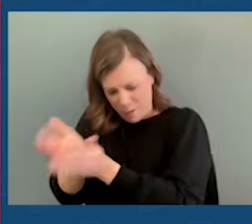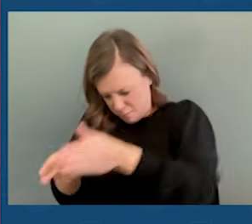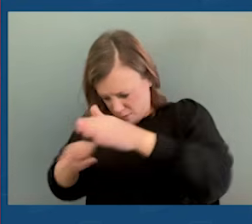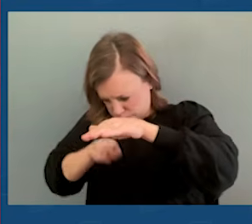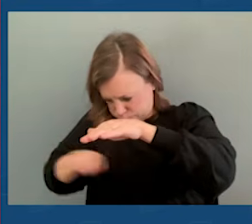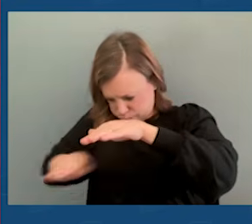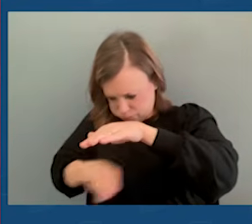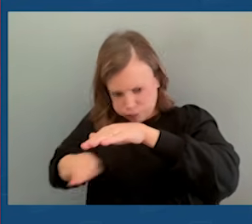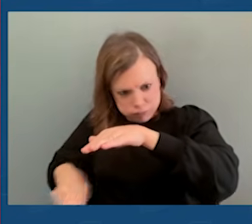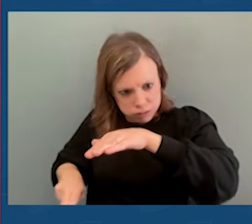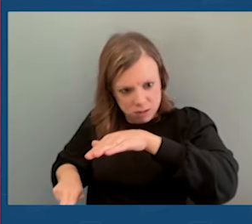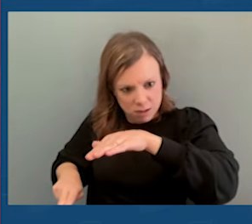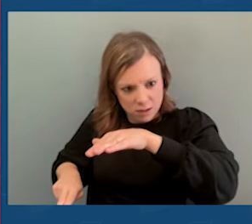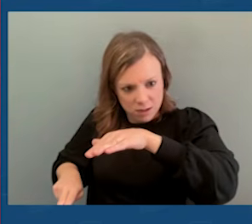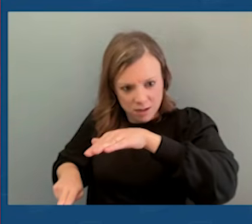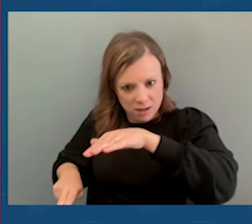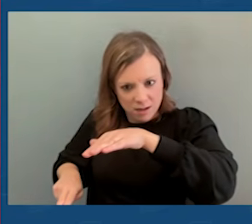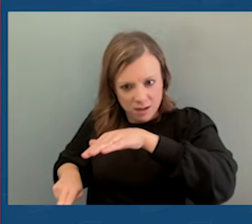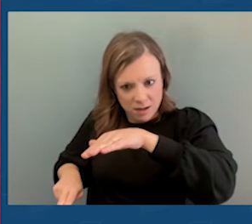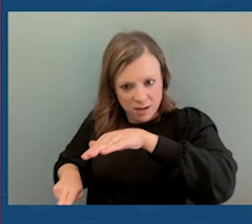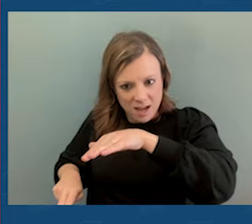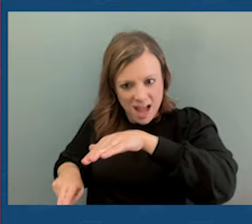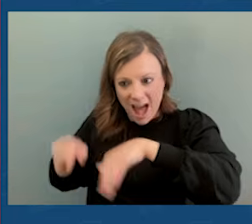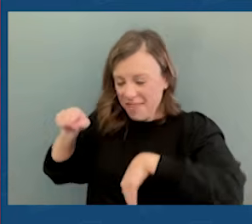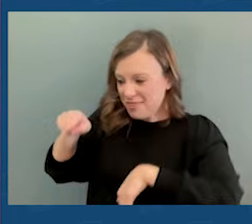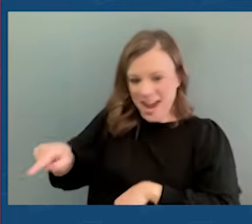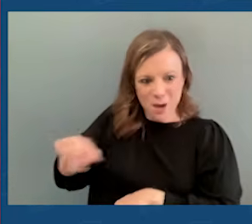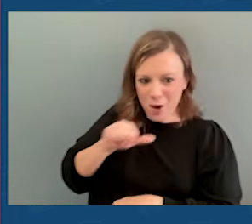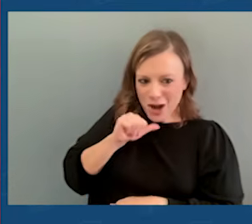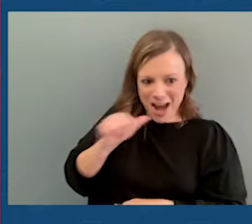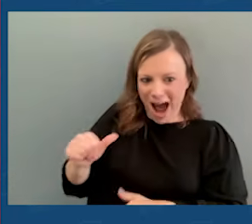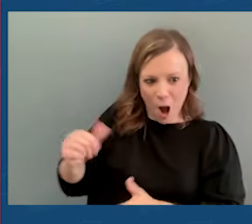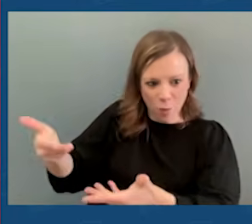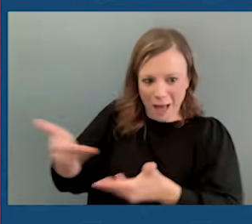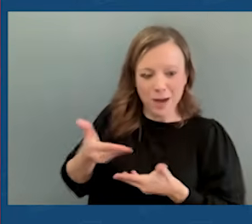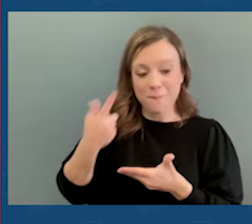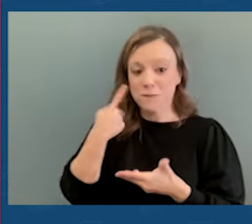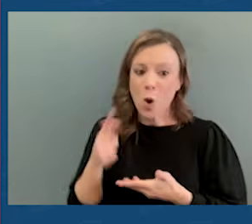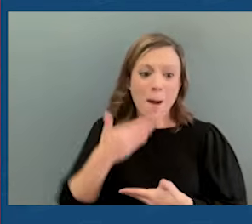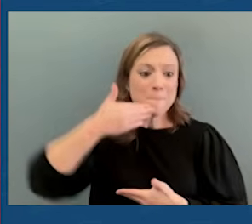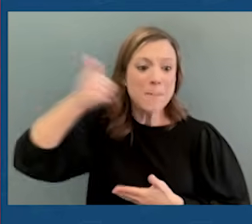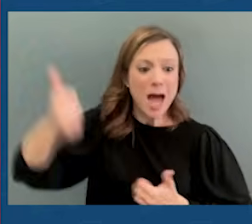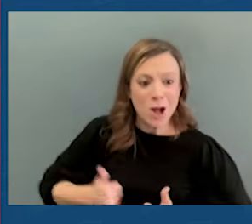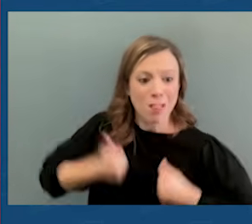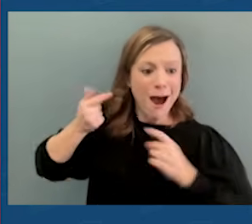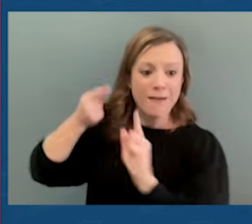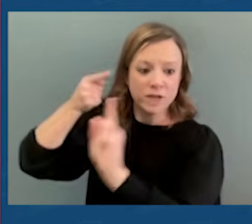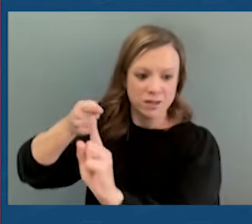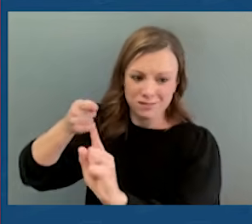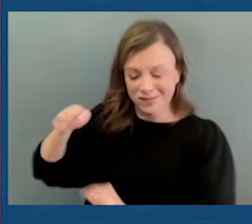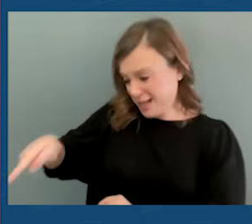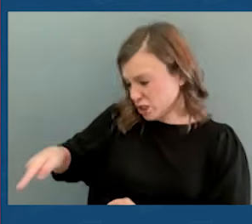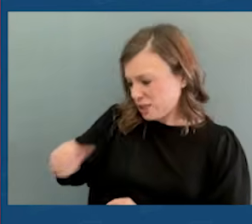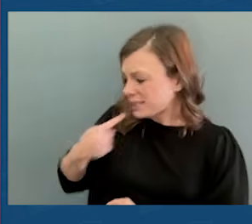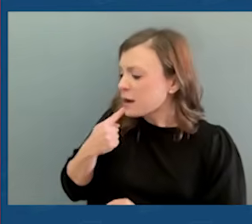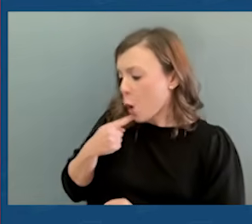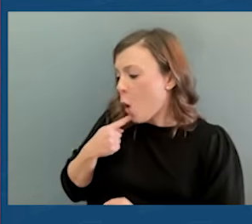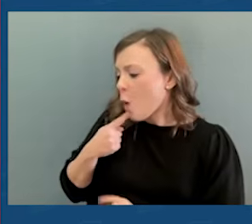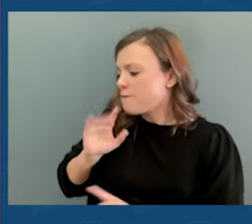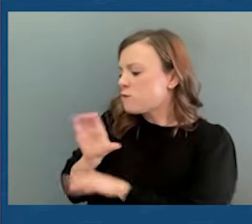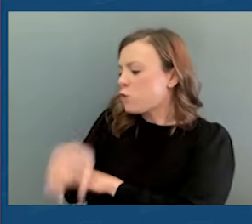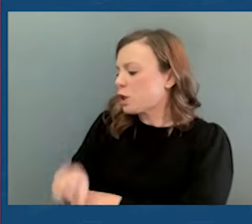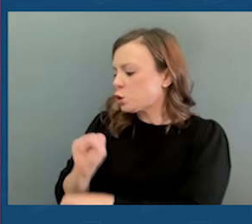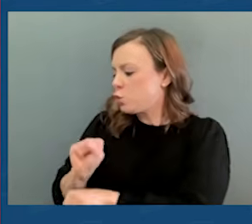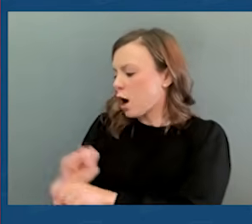and they weren't welcomed with the opportunity for hard work and a paycheck. They just did the hard work. They didn't get a